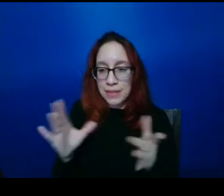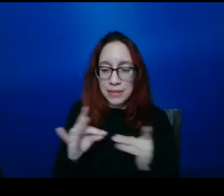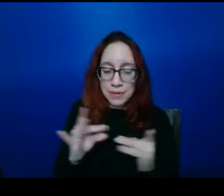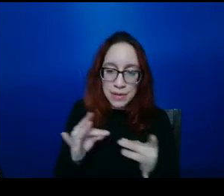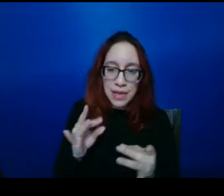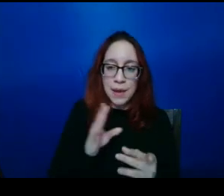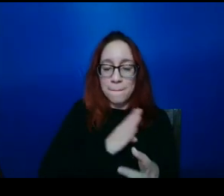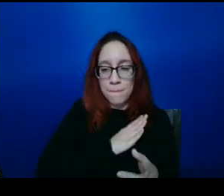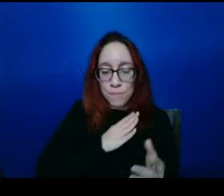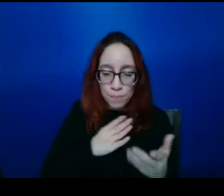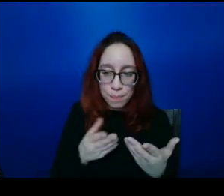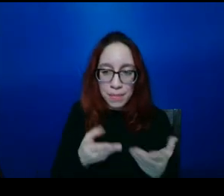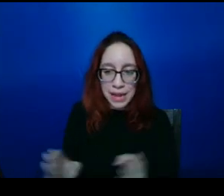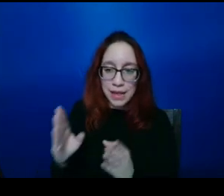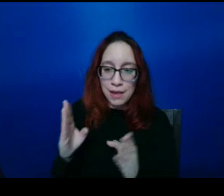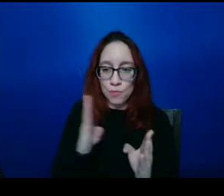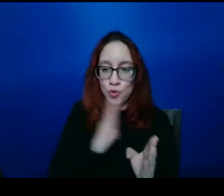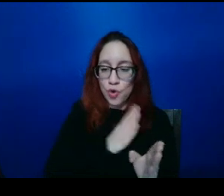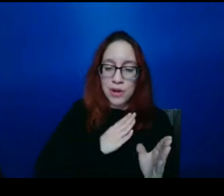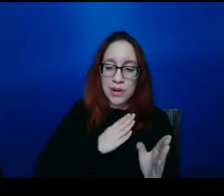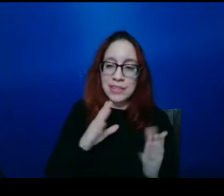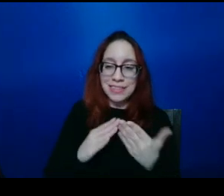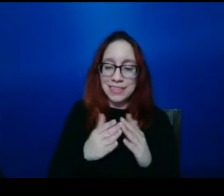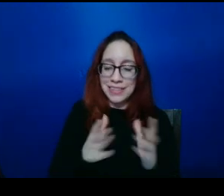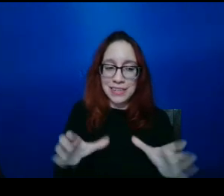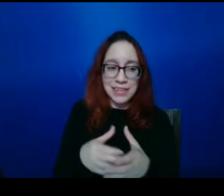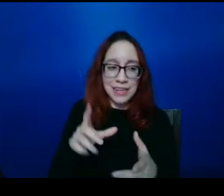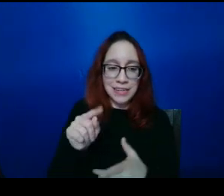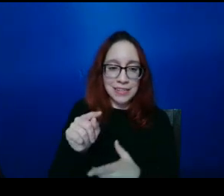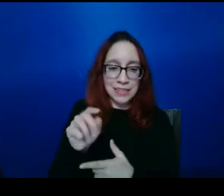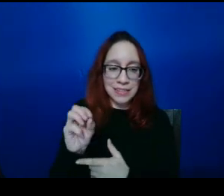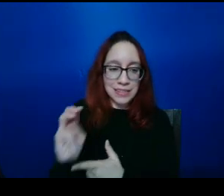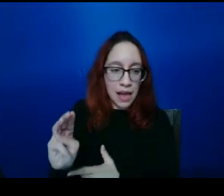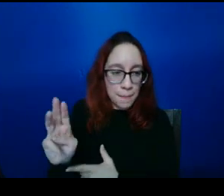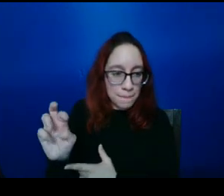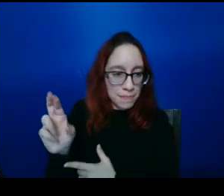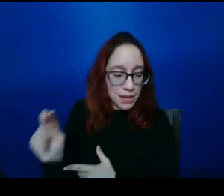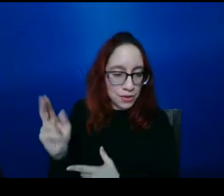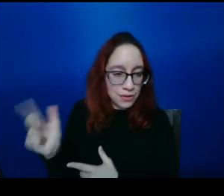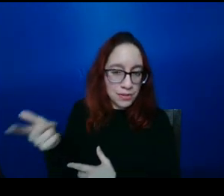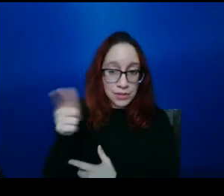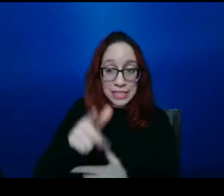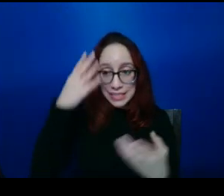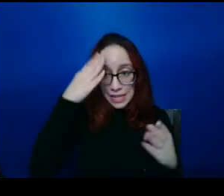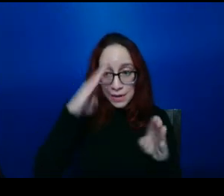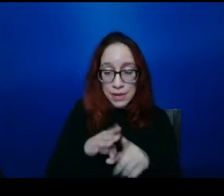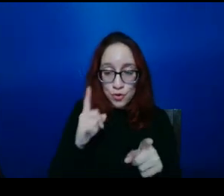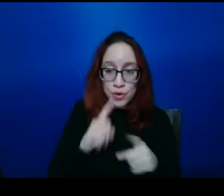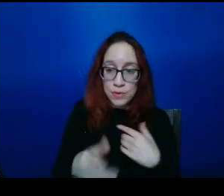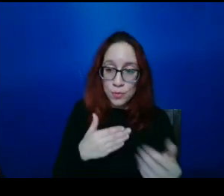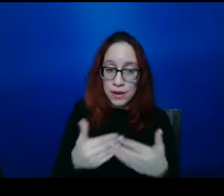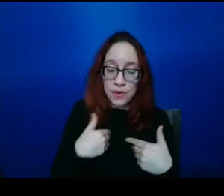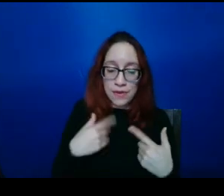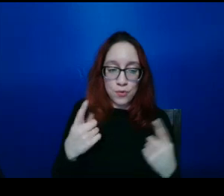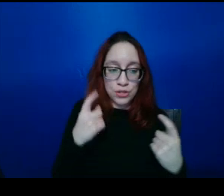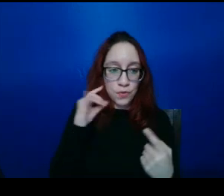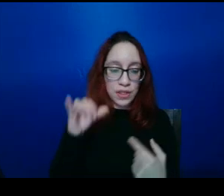and city commission. So at this time, I'd like to turn over Tom Baird to go through the settlement agreement with you and answer any questions you may have on